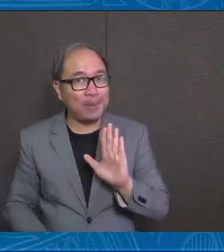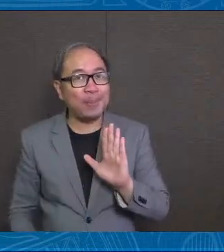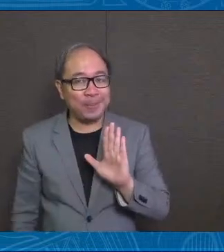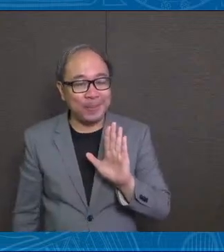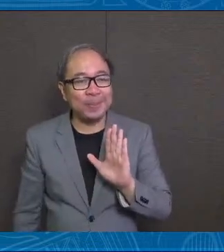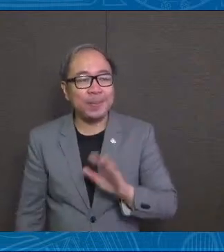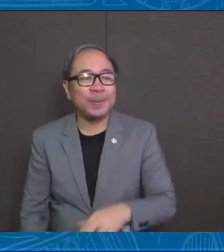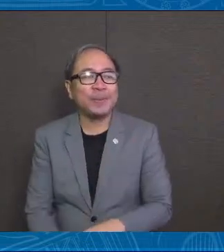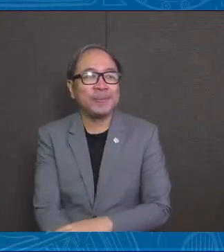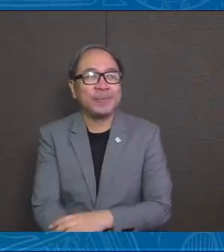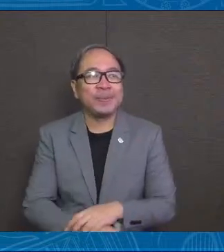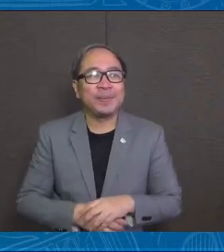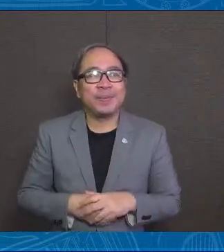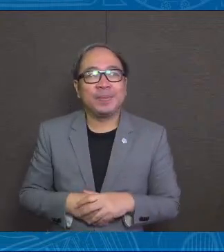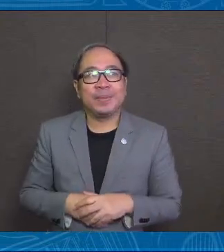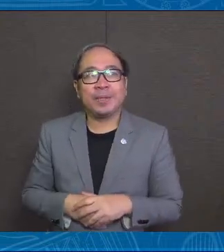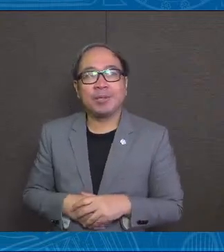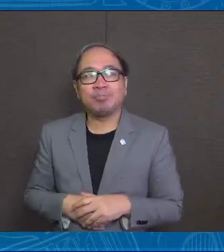No,